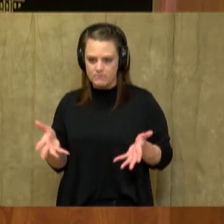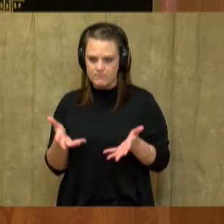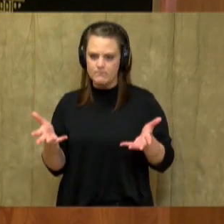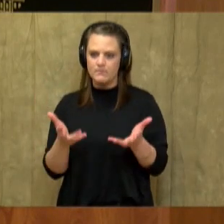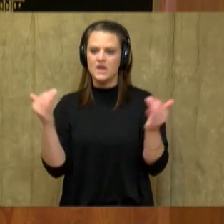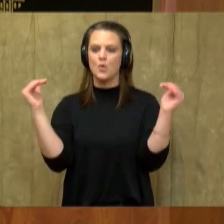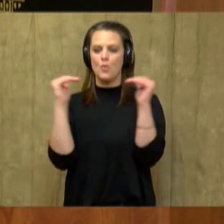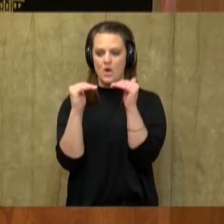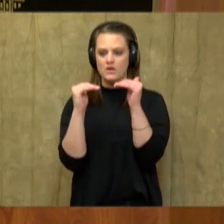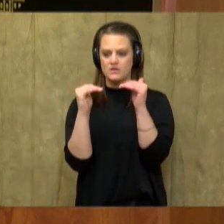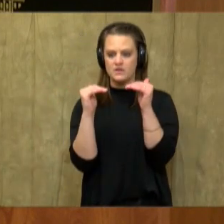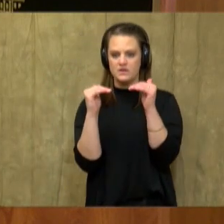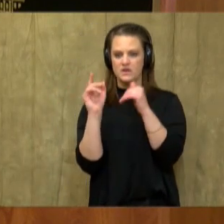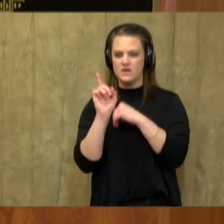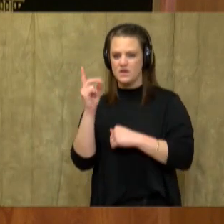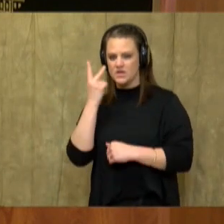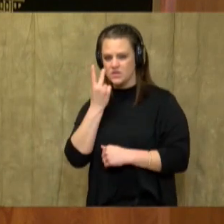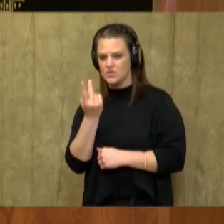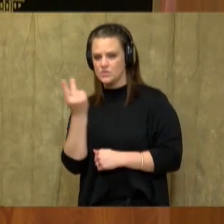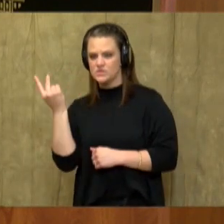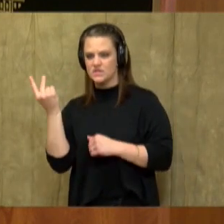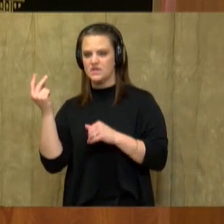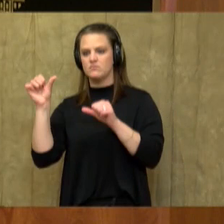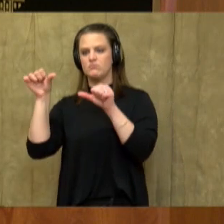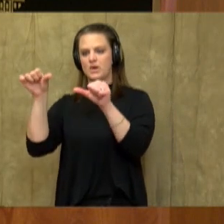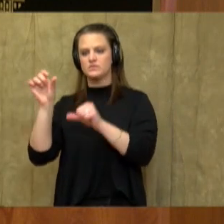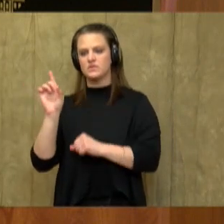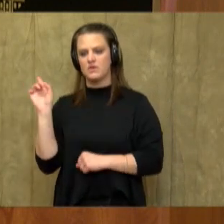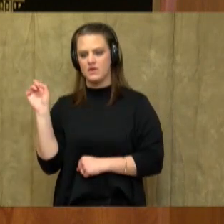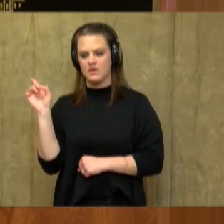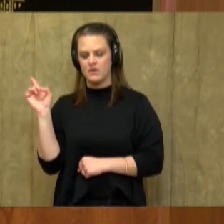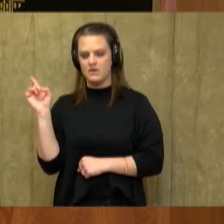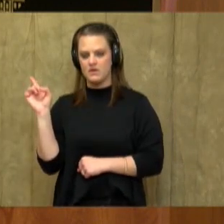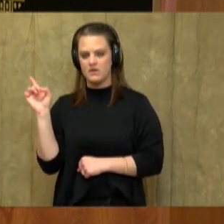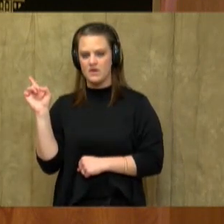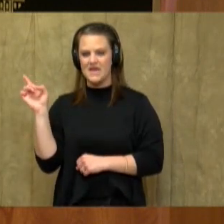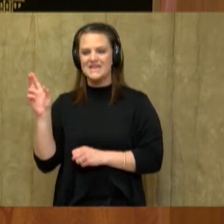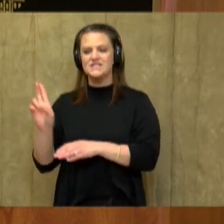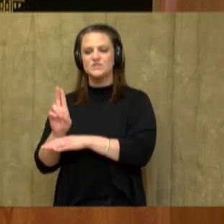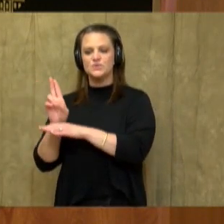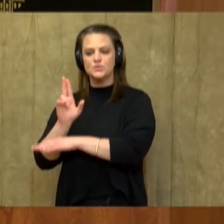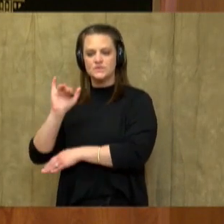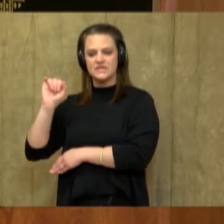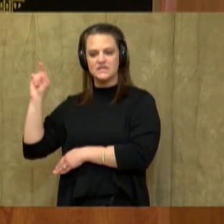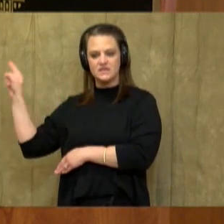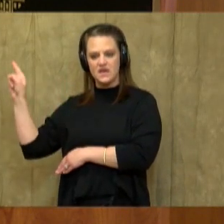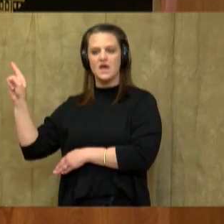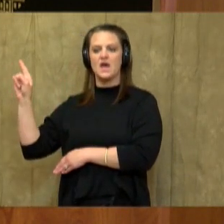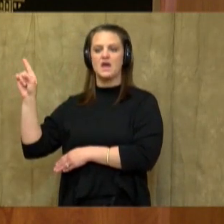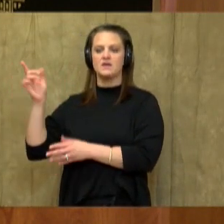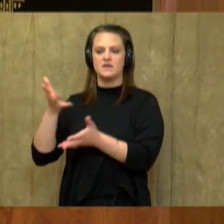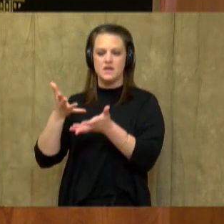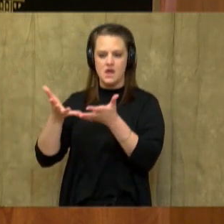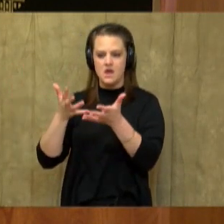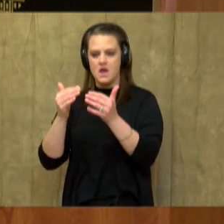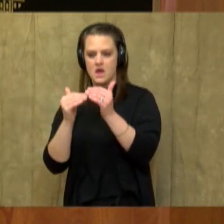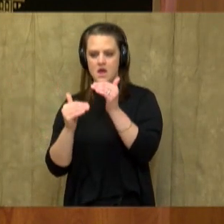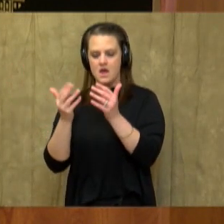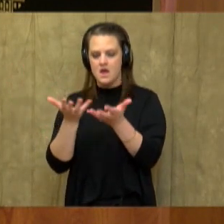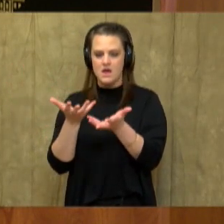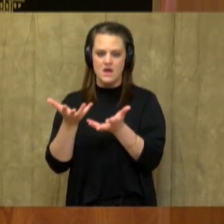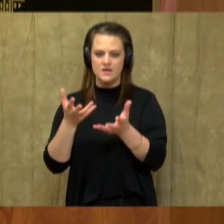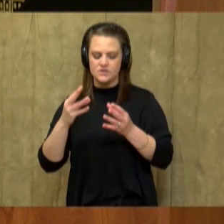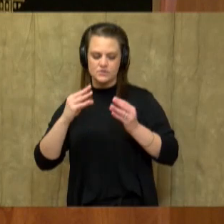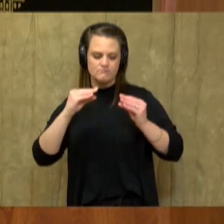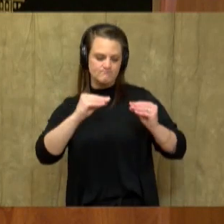on the board the poster of the lettuce and grapes boycott, where he's using that as leverage to try in the nation to get these farmers to treat